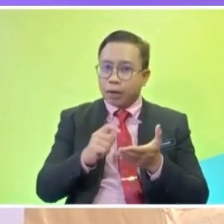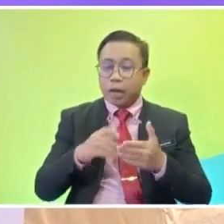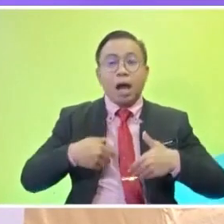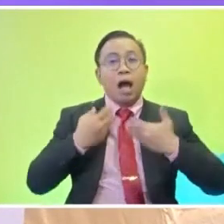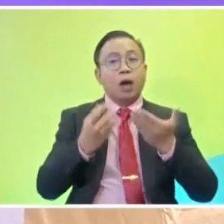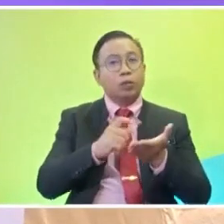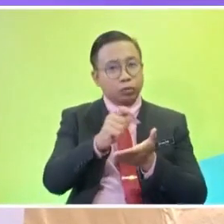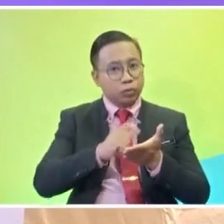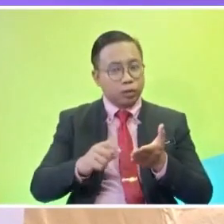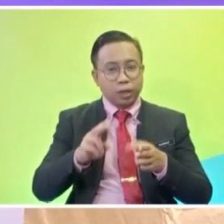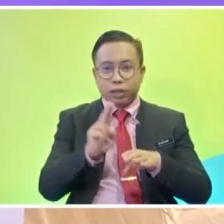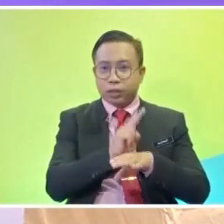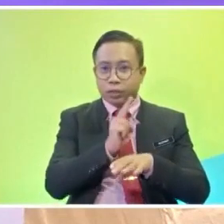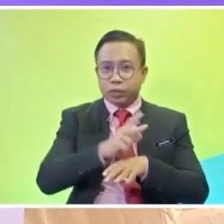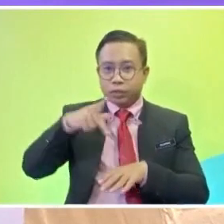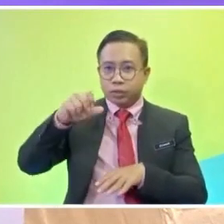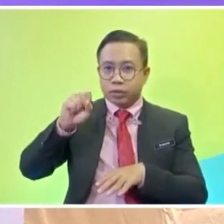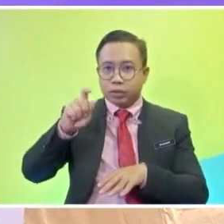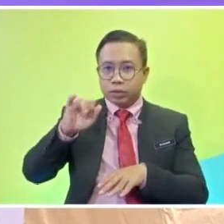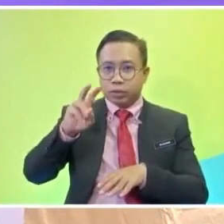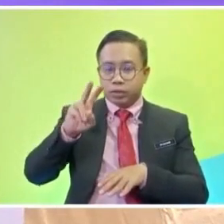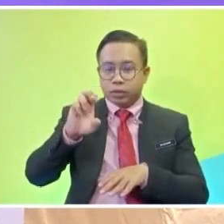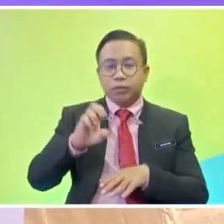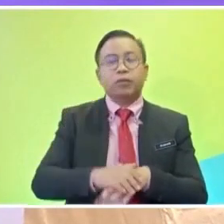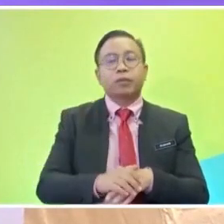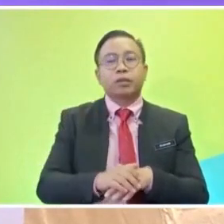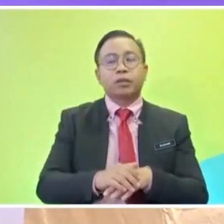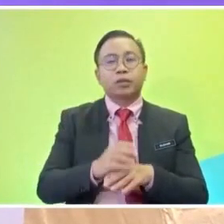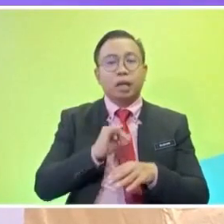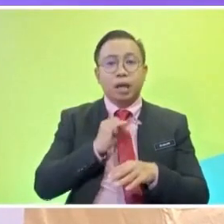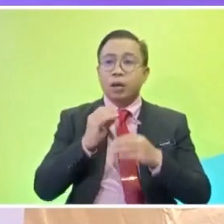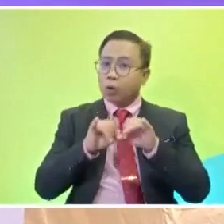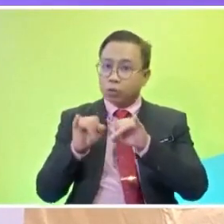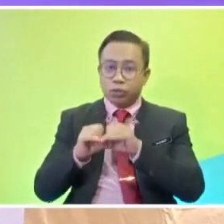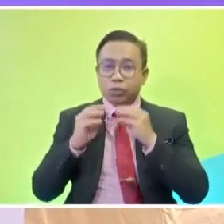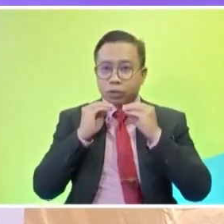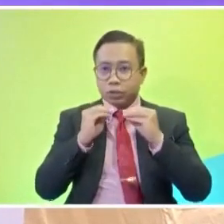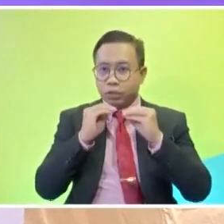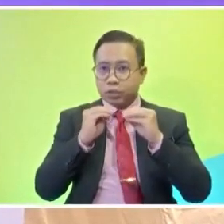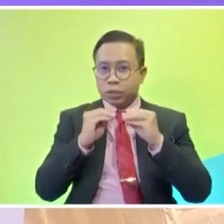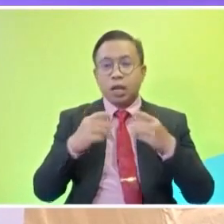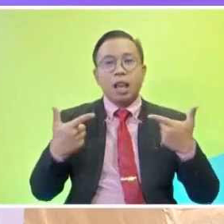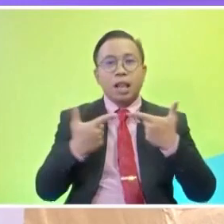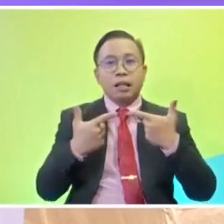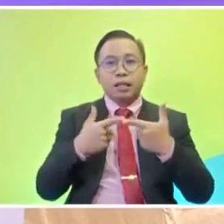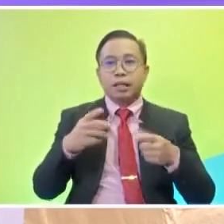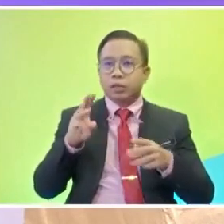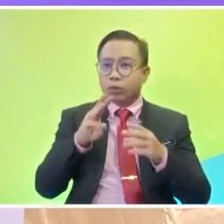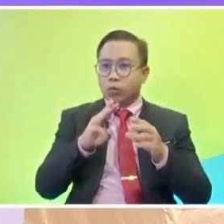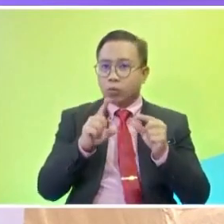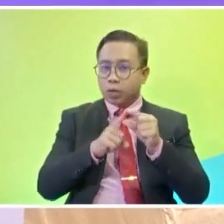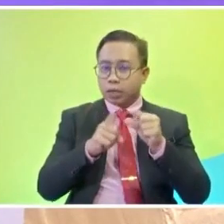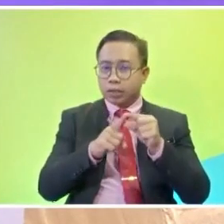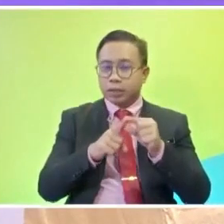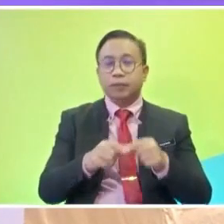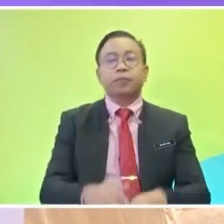to write using the passive voice and not only that, I will also teach you how to use linking words when you're writing steps as